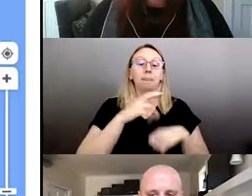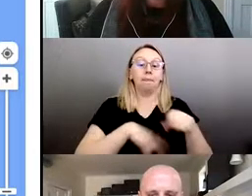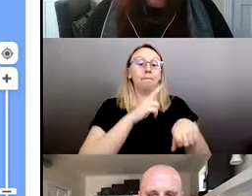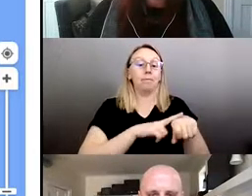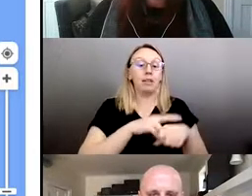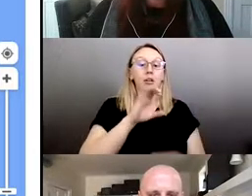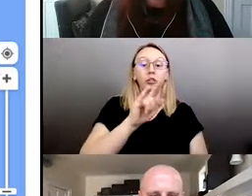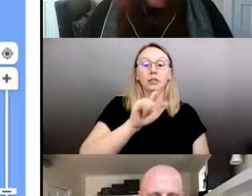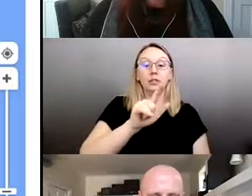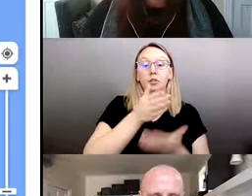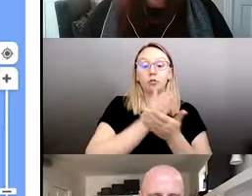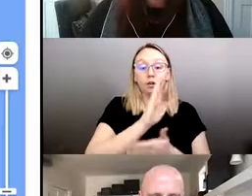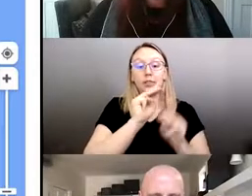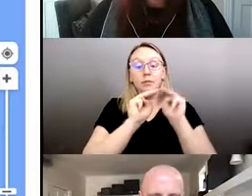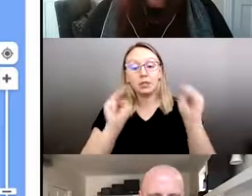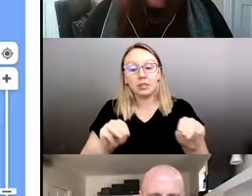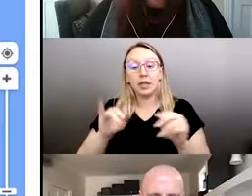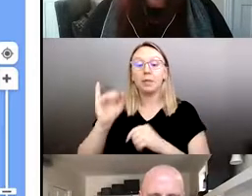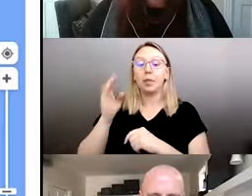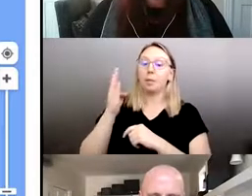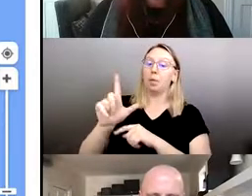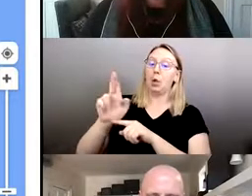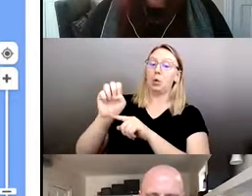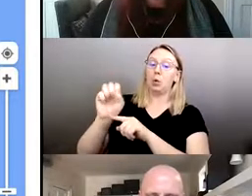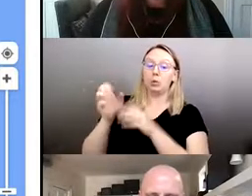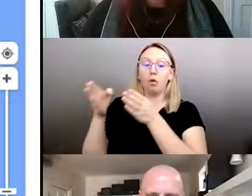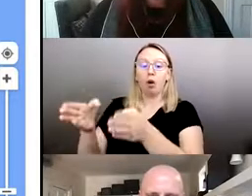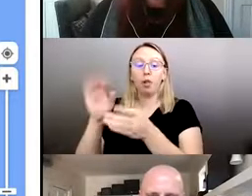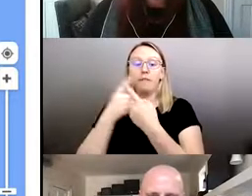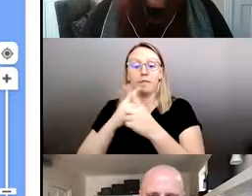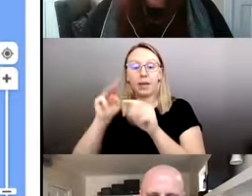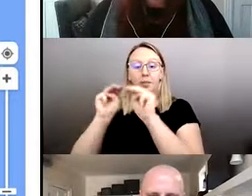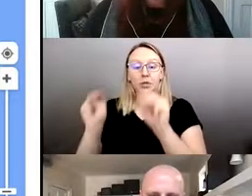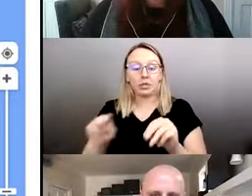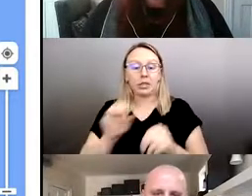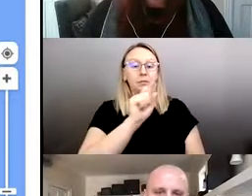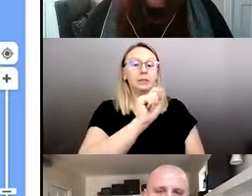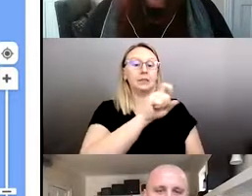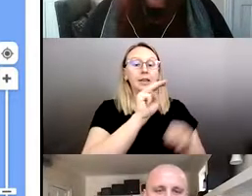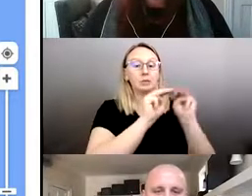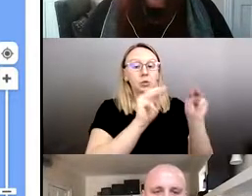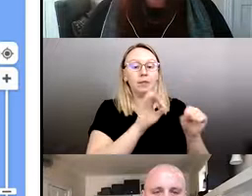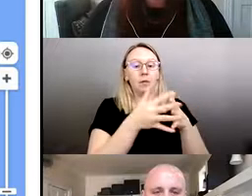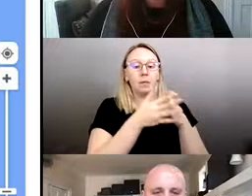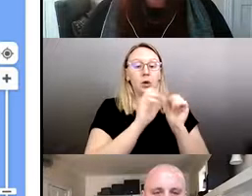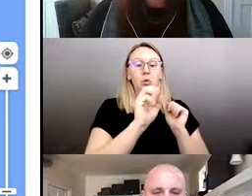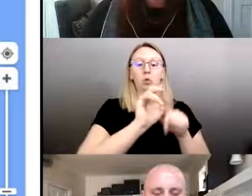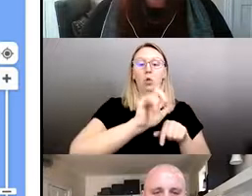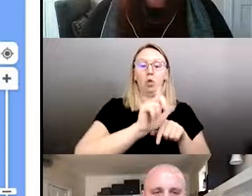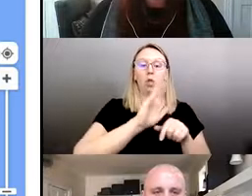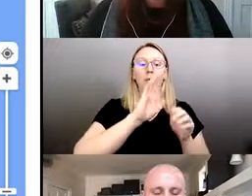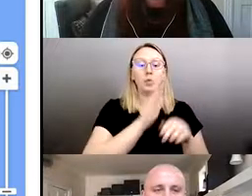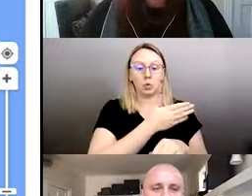Museum, Stax Museum of American Soul Music, and the Sun Studios, which is, as we all may know, the birthplace of rock and